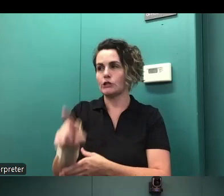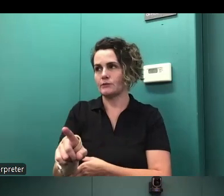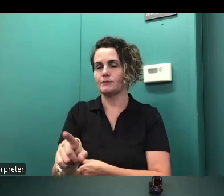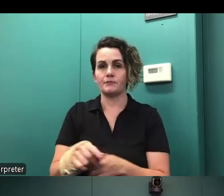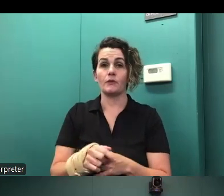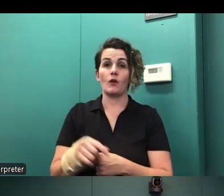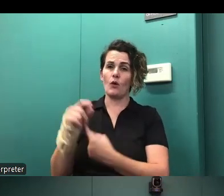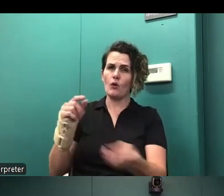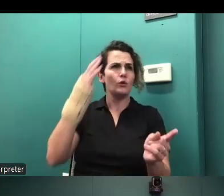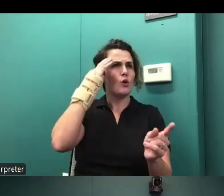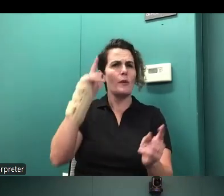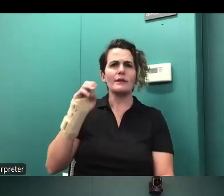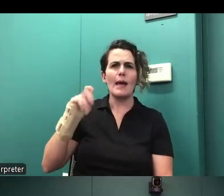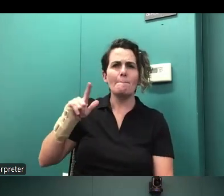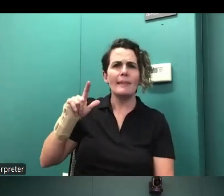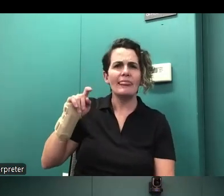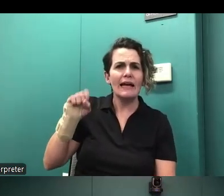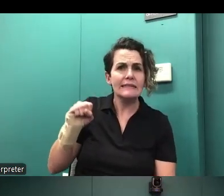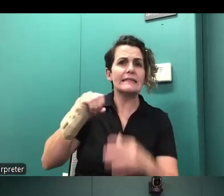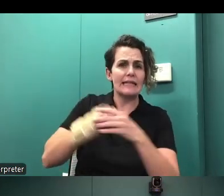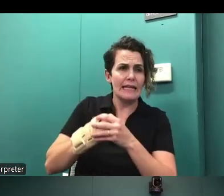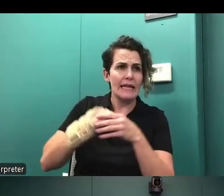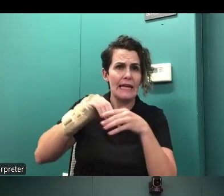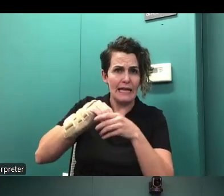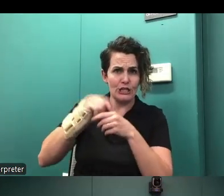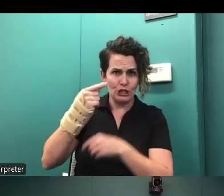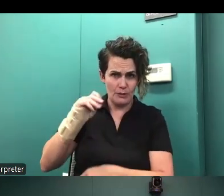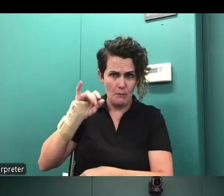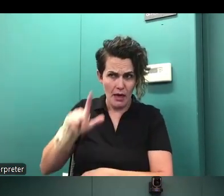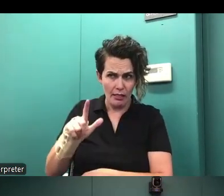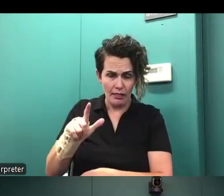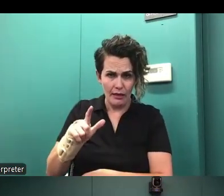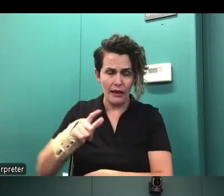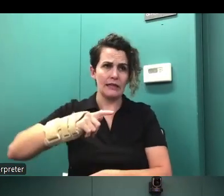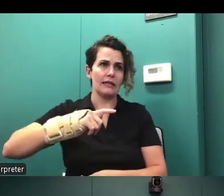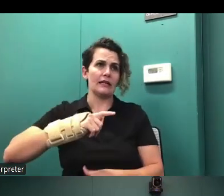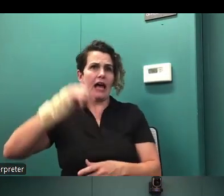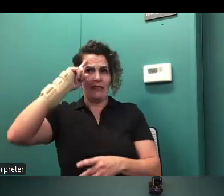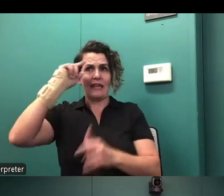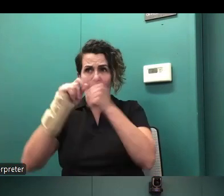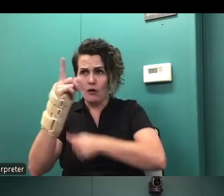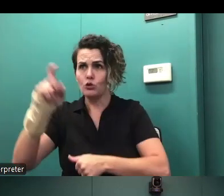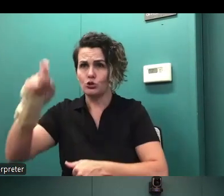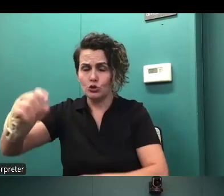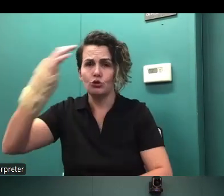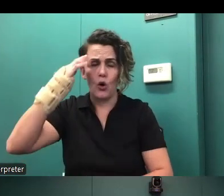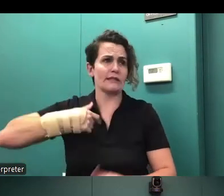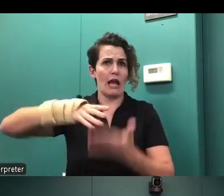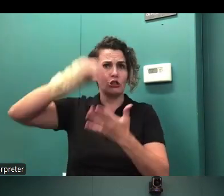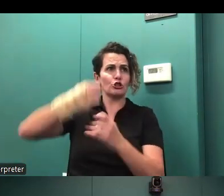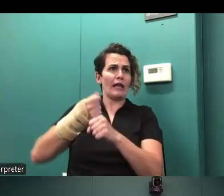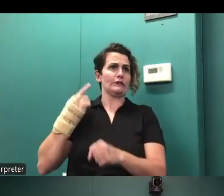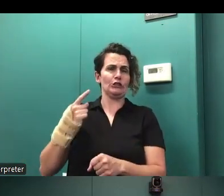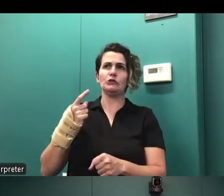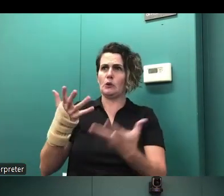about templates in Gmail? I did not know about templates in Gmail until last year, so I think it's something that everybody should know, right? So this is why I was